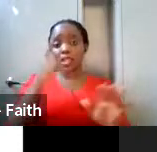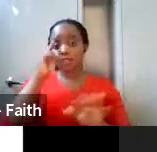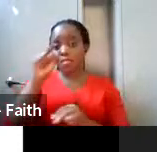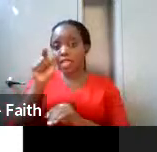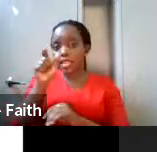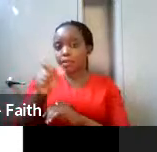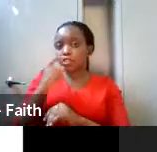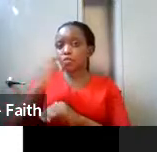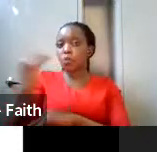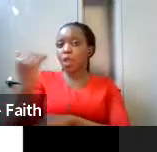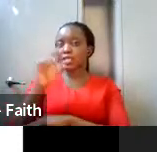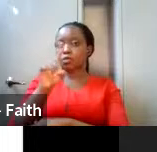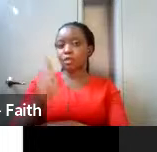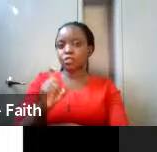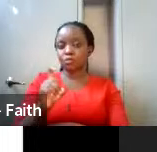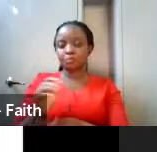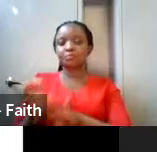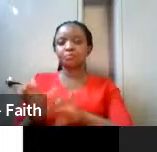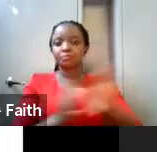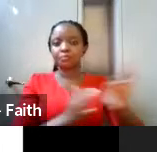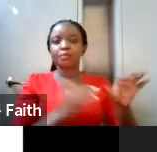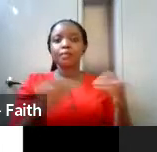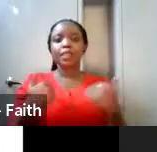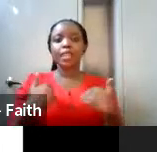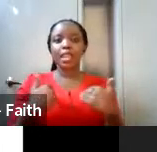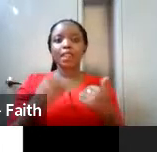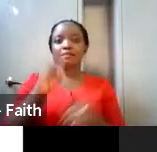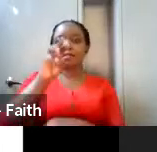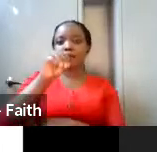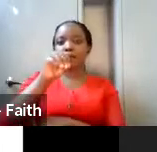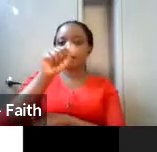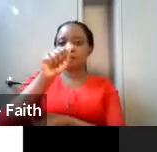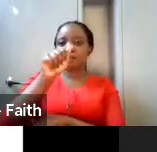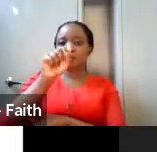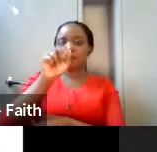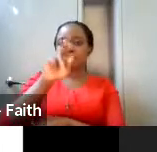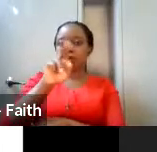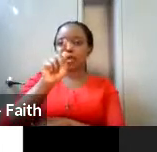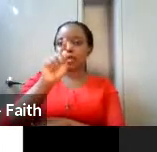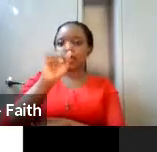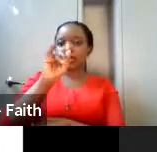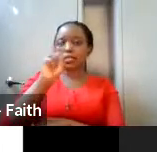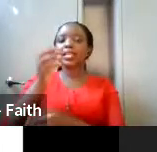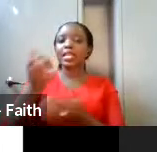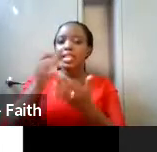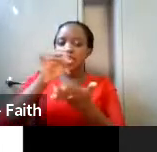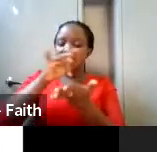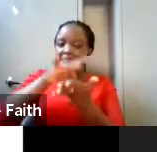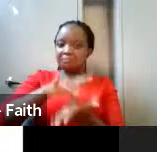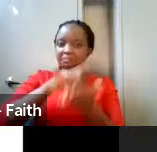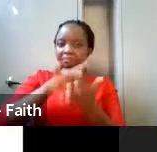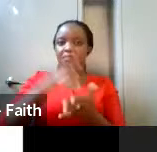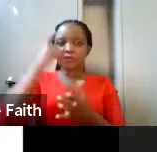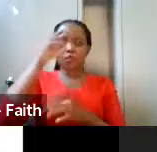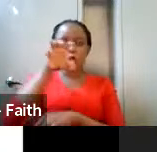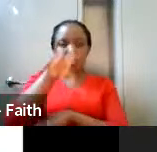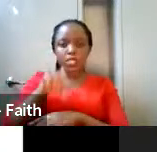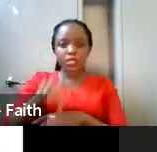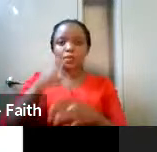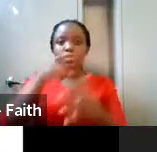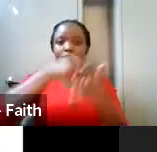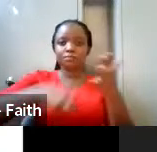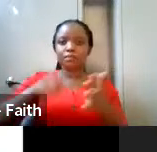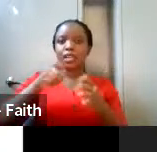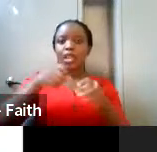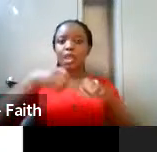As we proceed, we have Martin still need emphasis on transport costs by boda boda